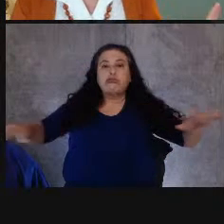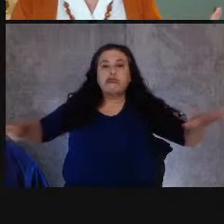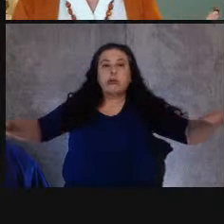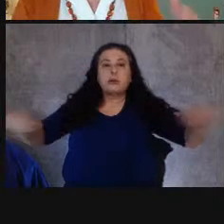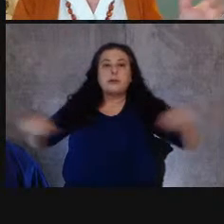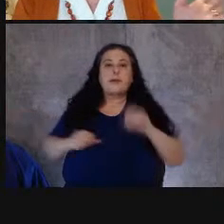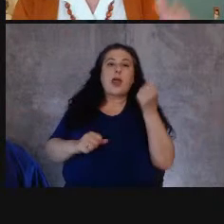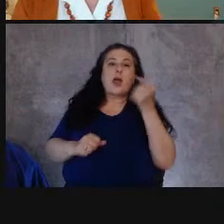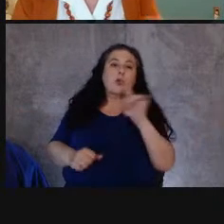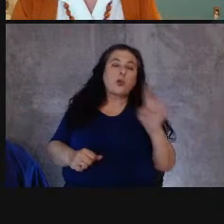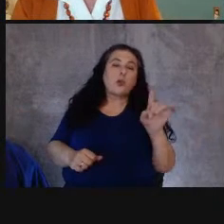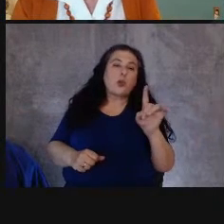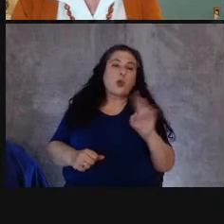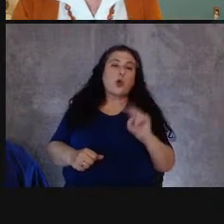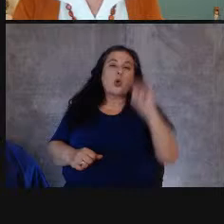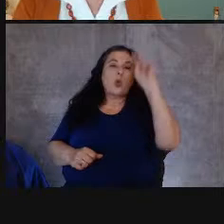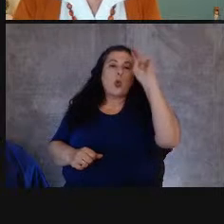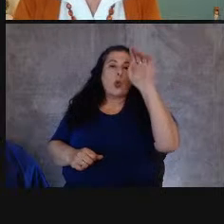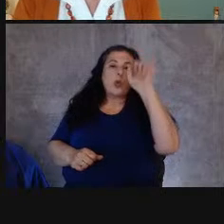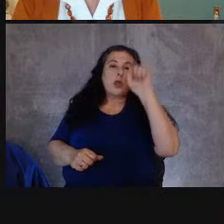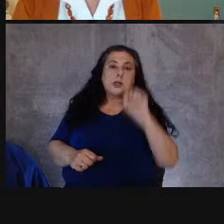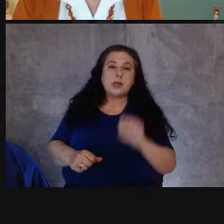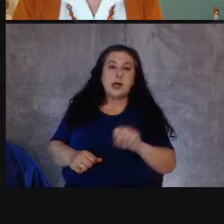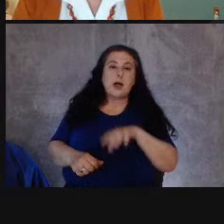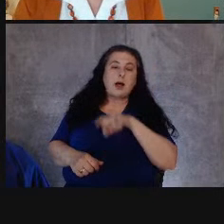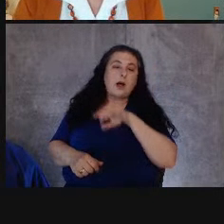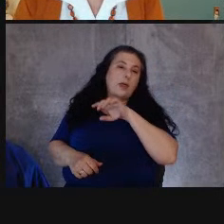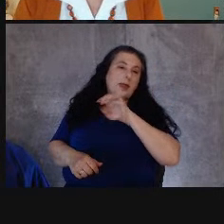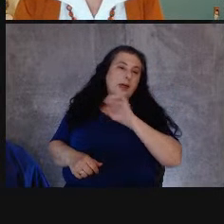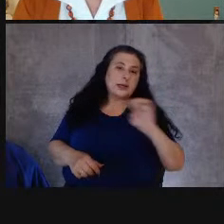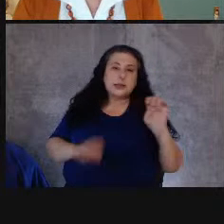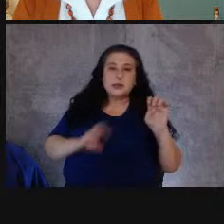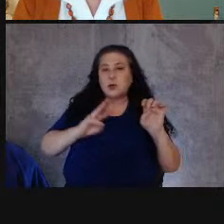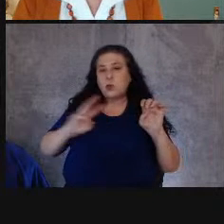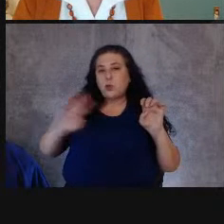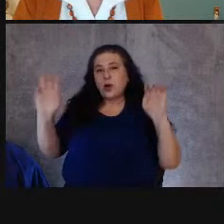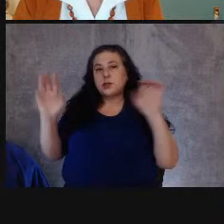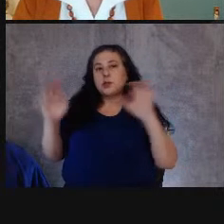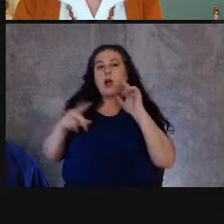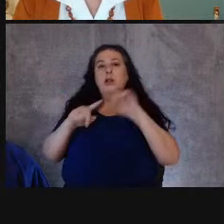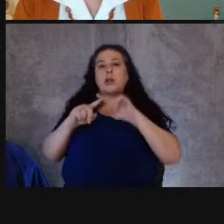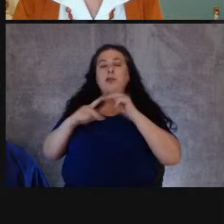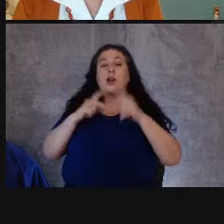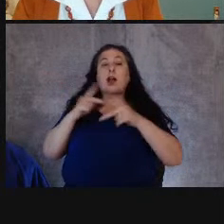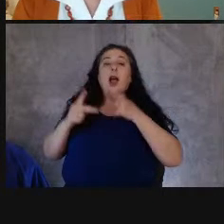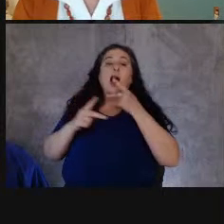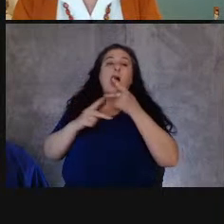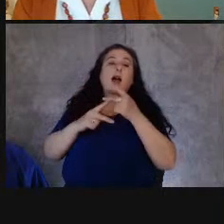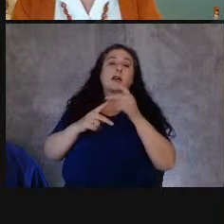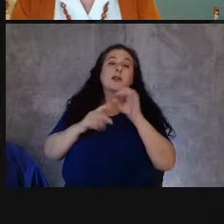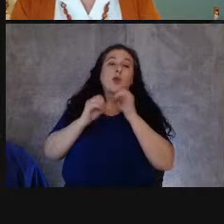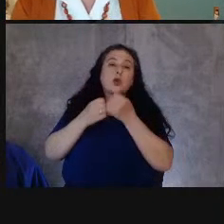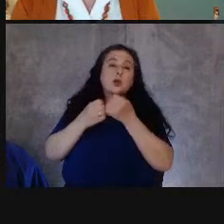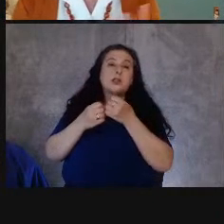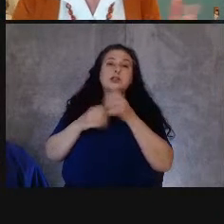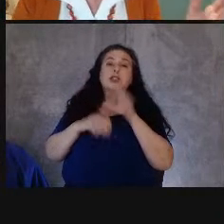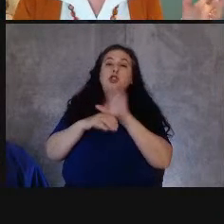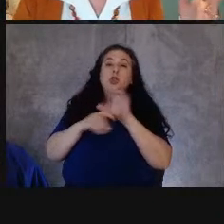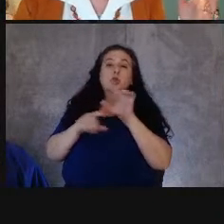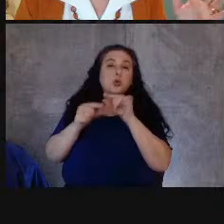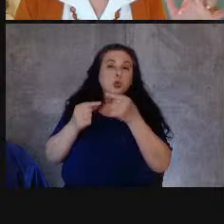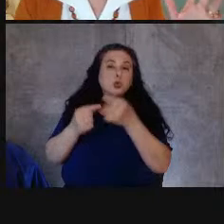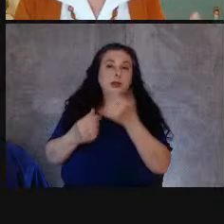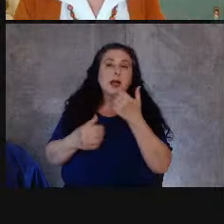just everywhere, north, south, east, and west. All kinds of organizations held these, church groups held these. I've